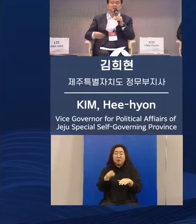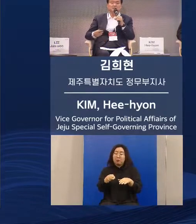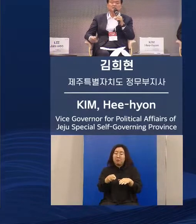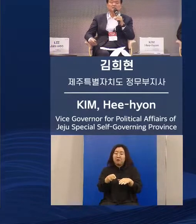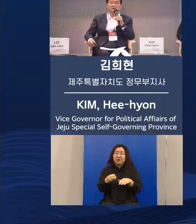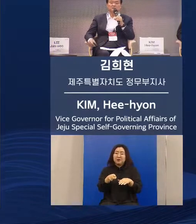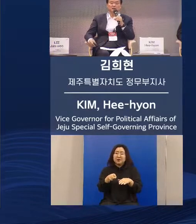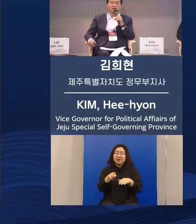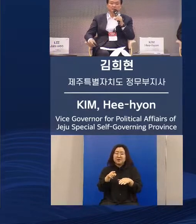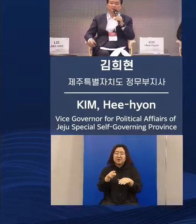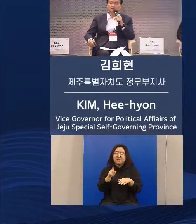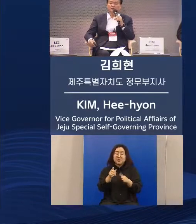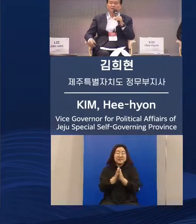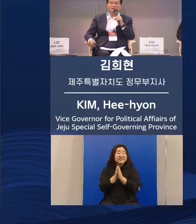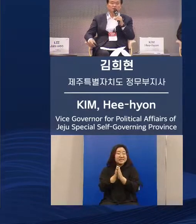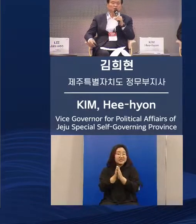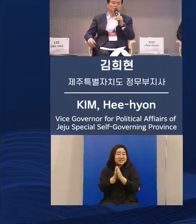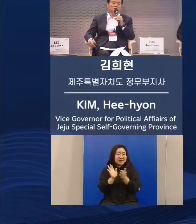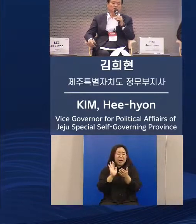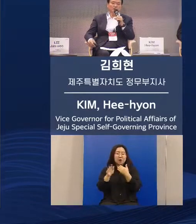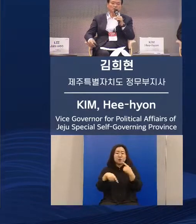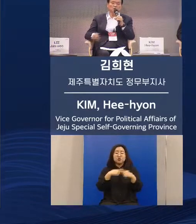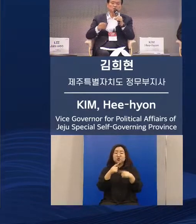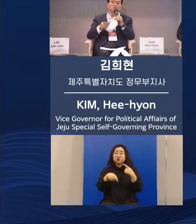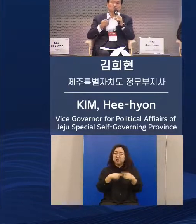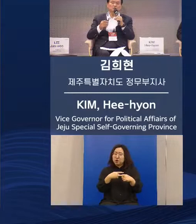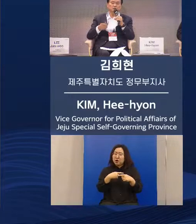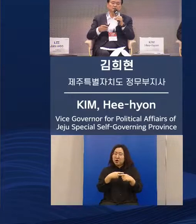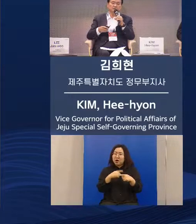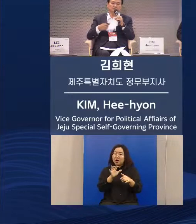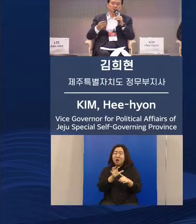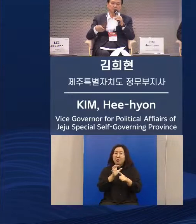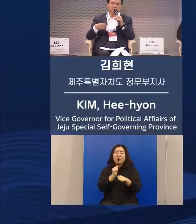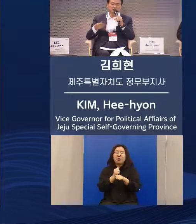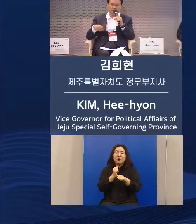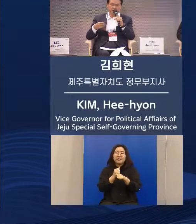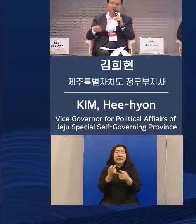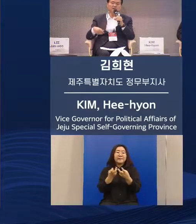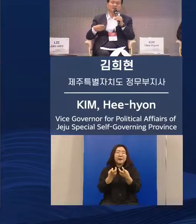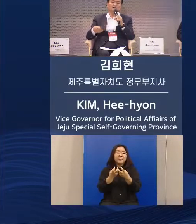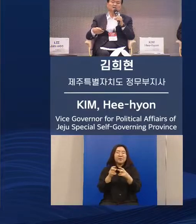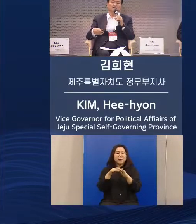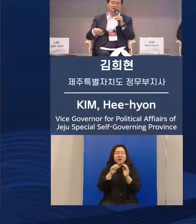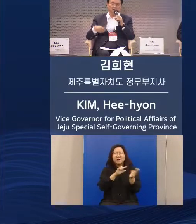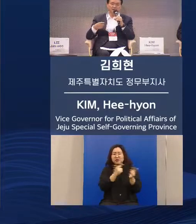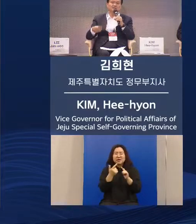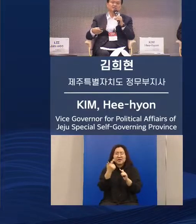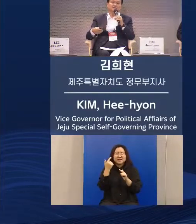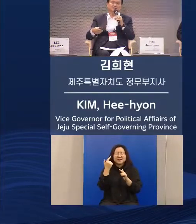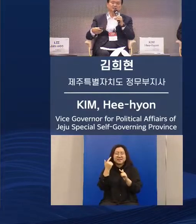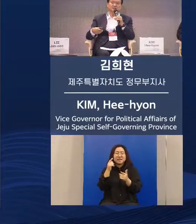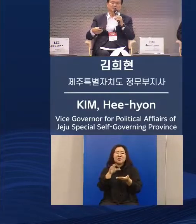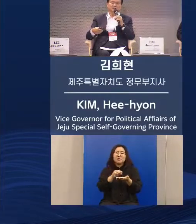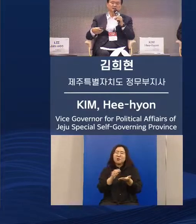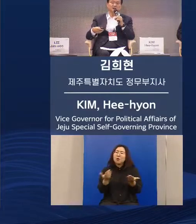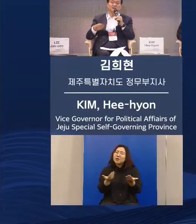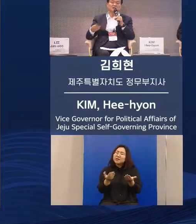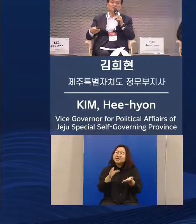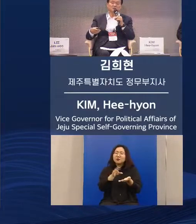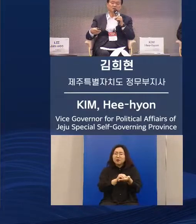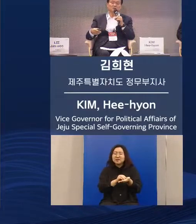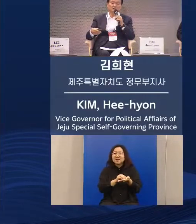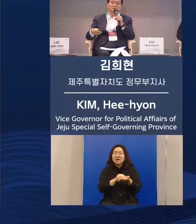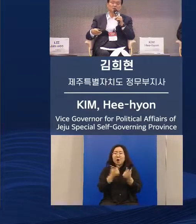service. This is just the pilot services, but we are going to actively utilize and